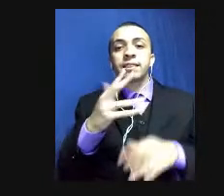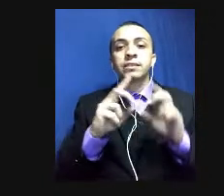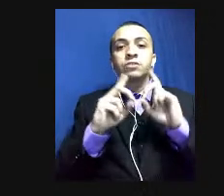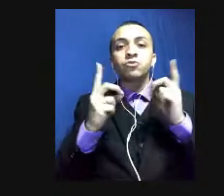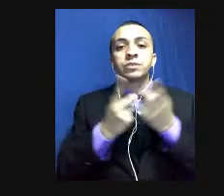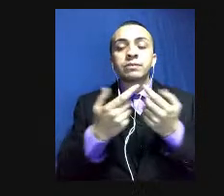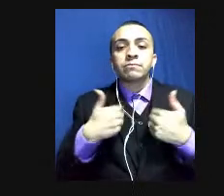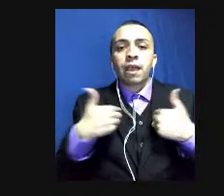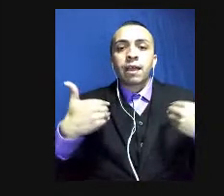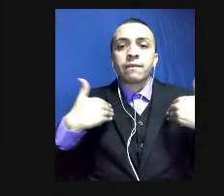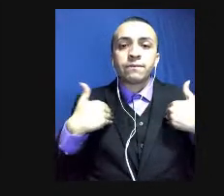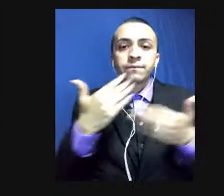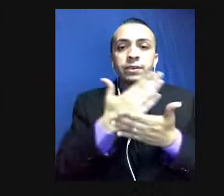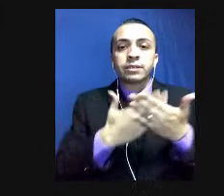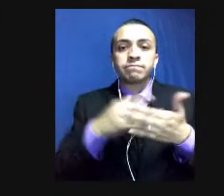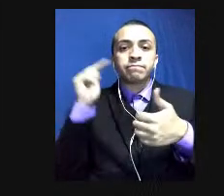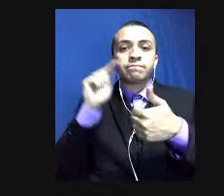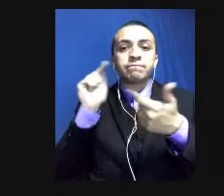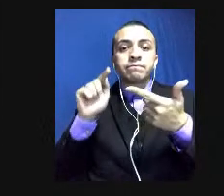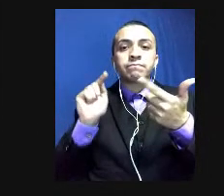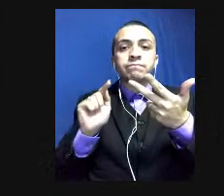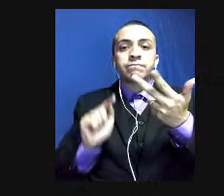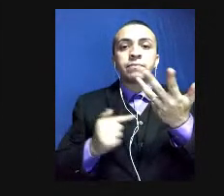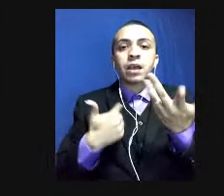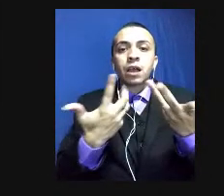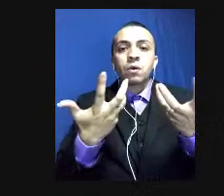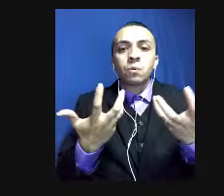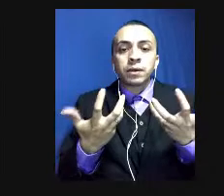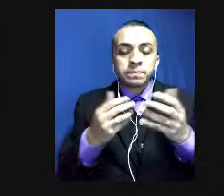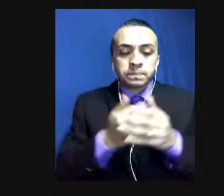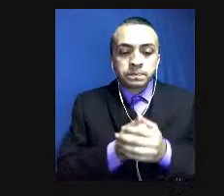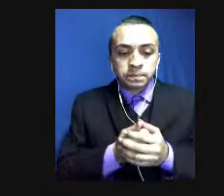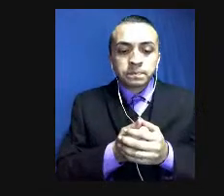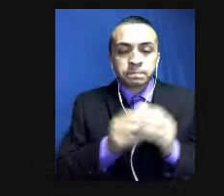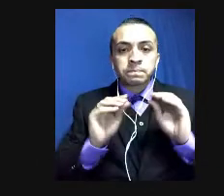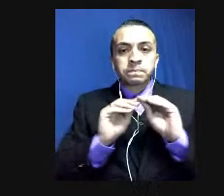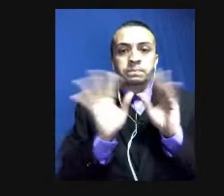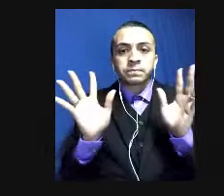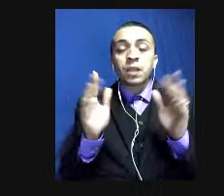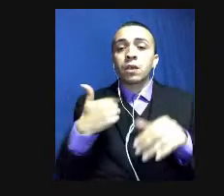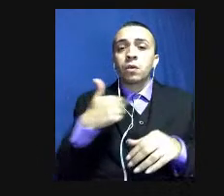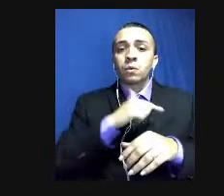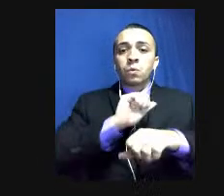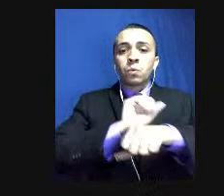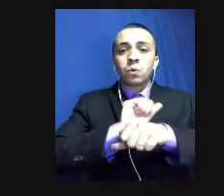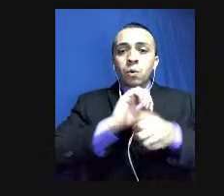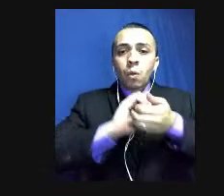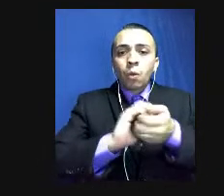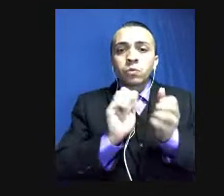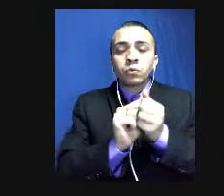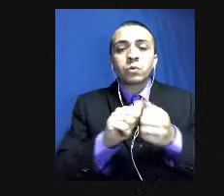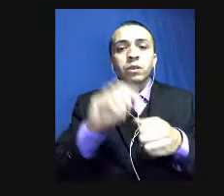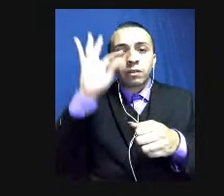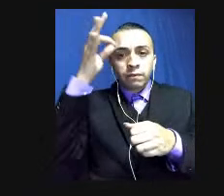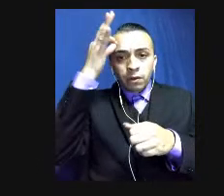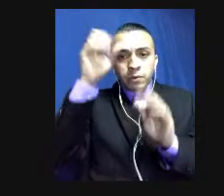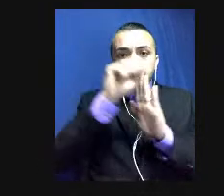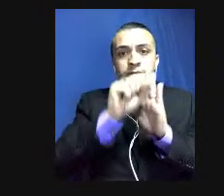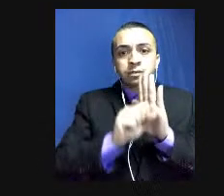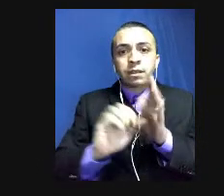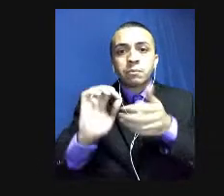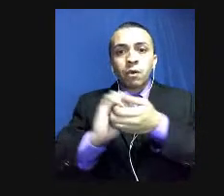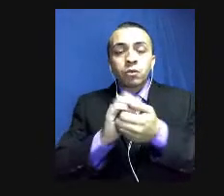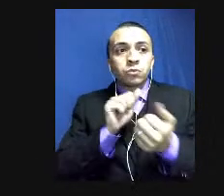some brief points I'd like to make. Fresno County continues to work closely with federal and state partners to address the needs of